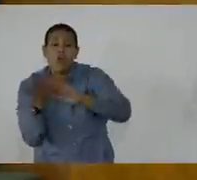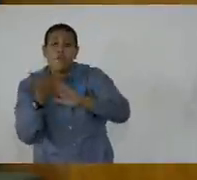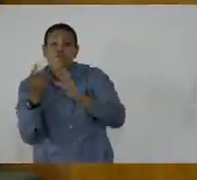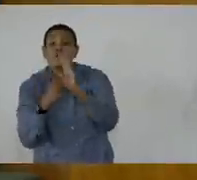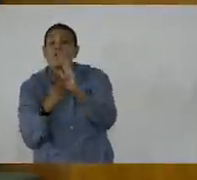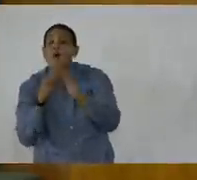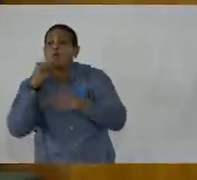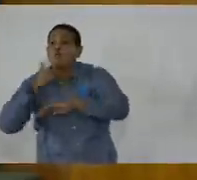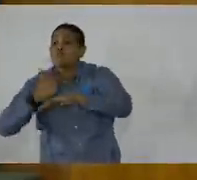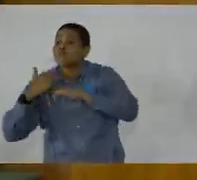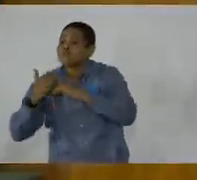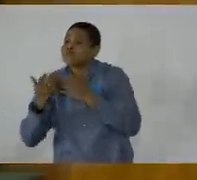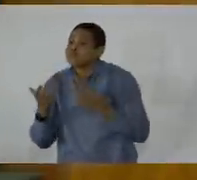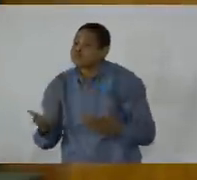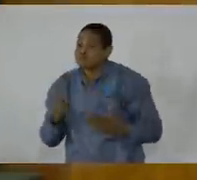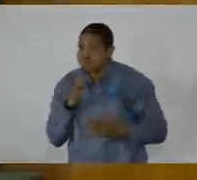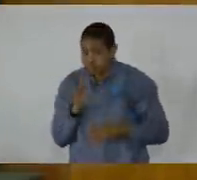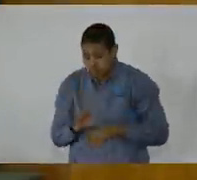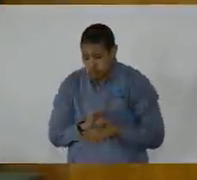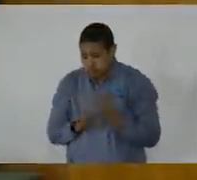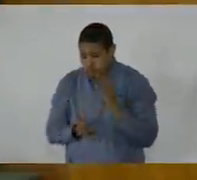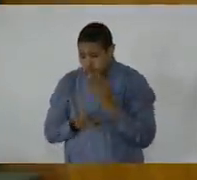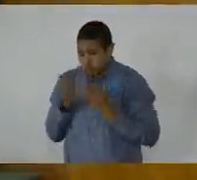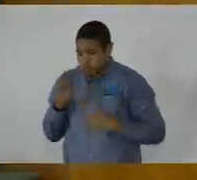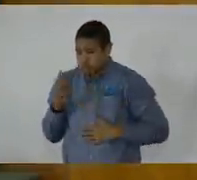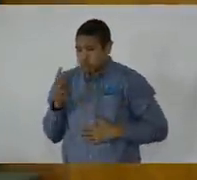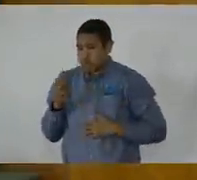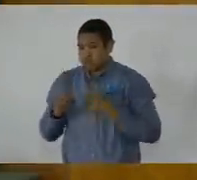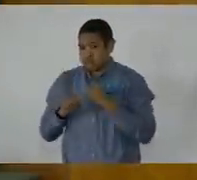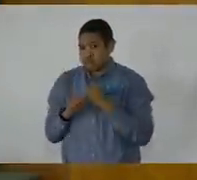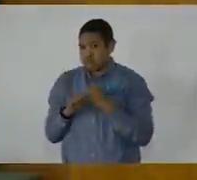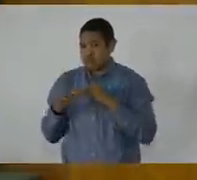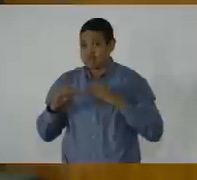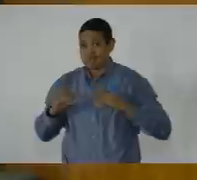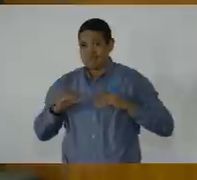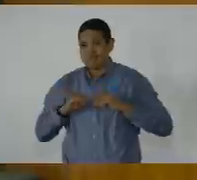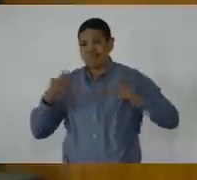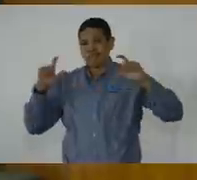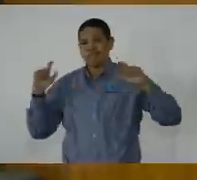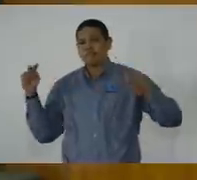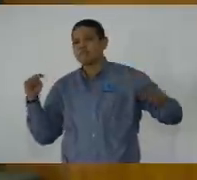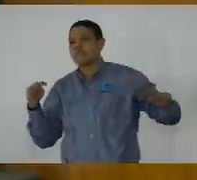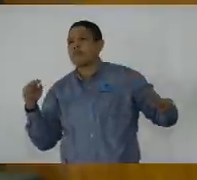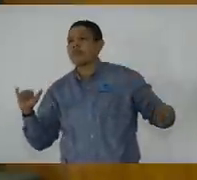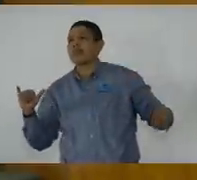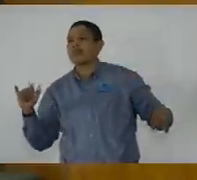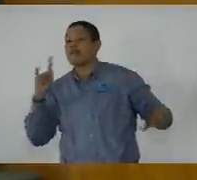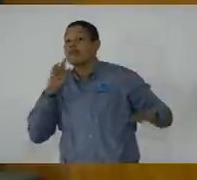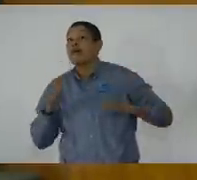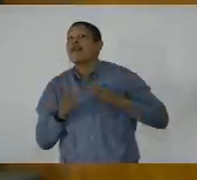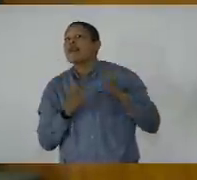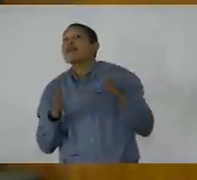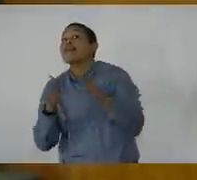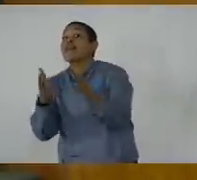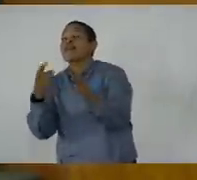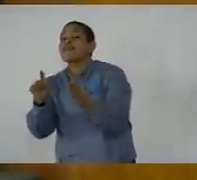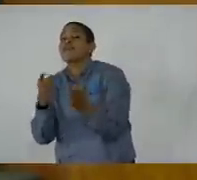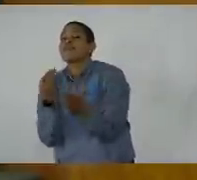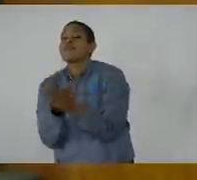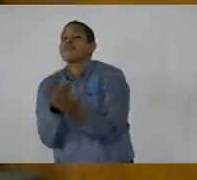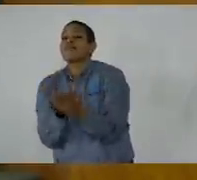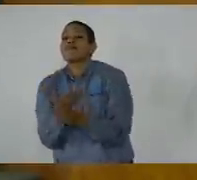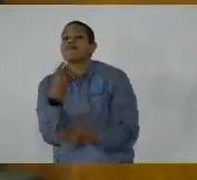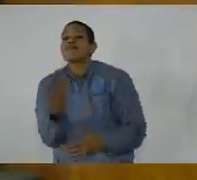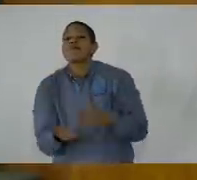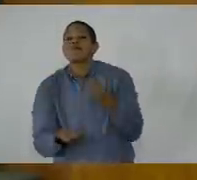to establish a digital secondary market platform, which would pave the way for capital providers such